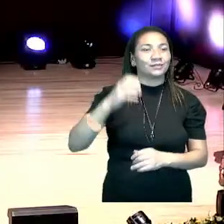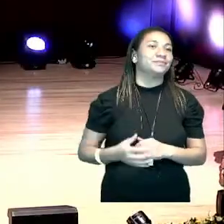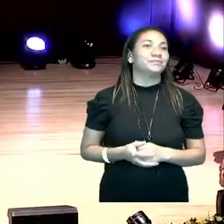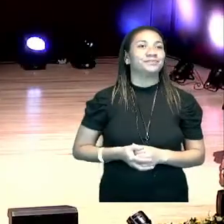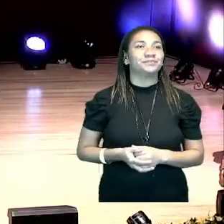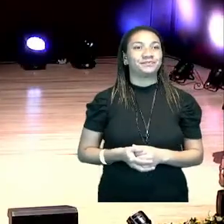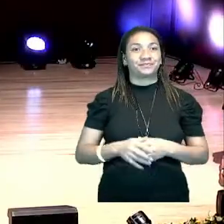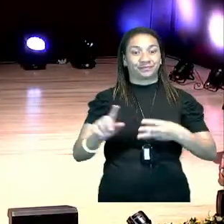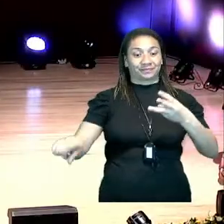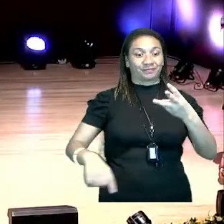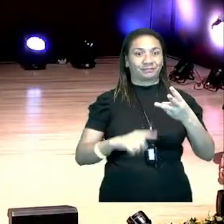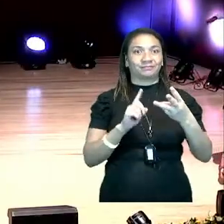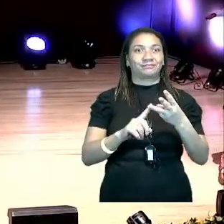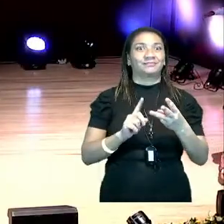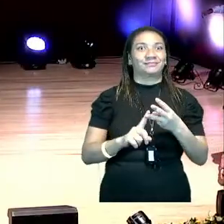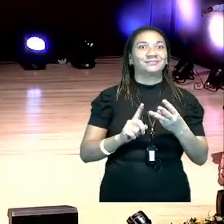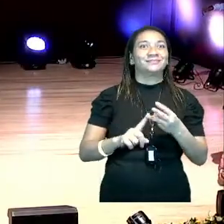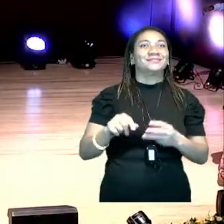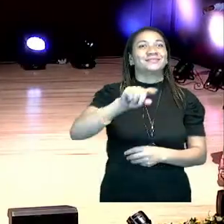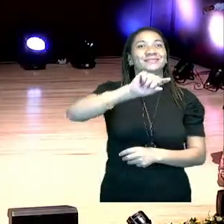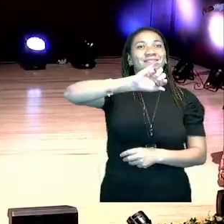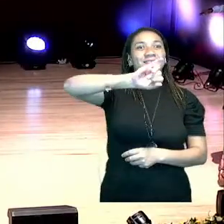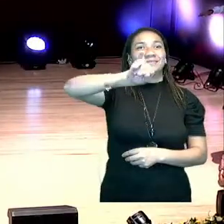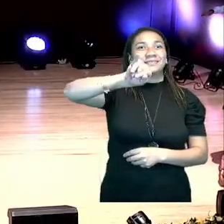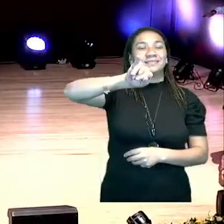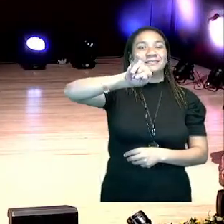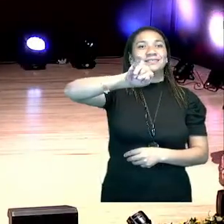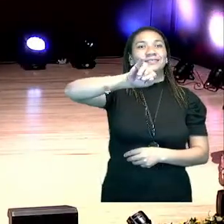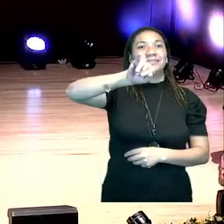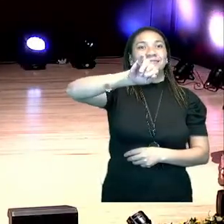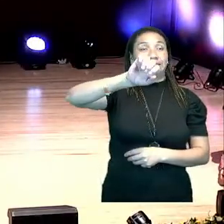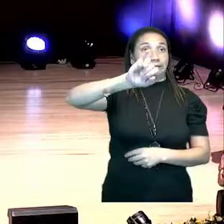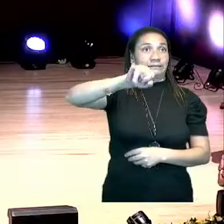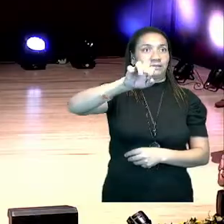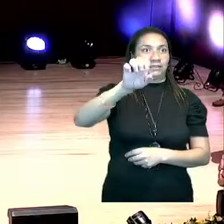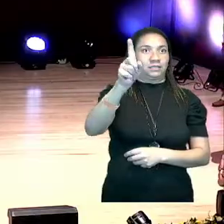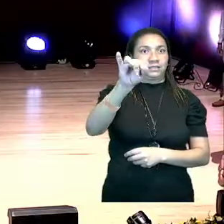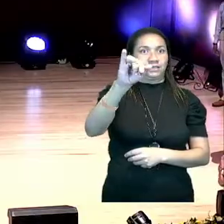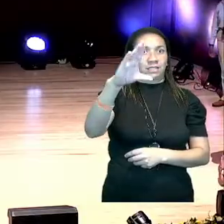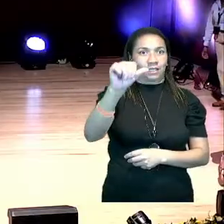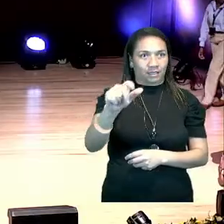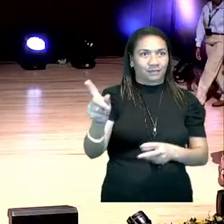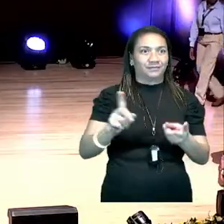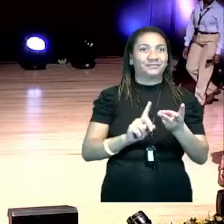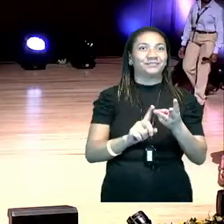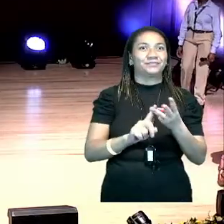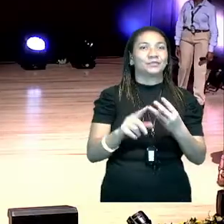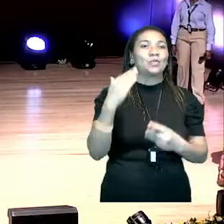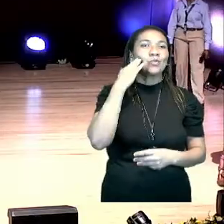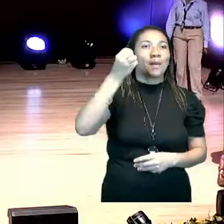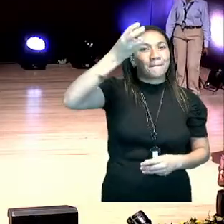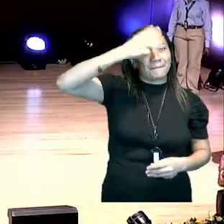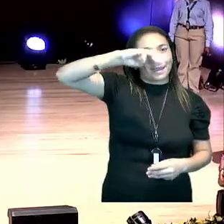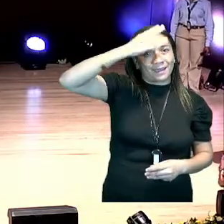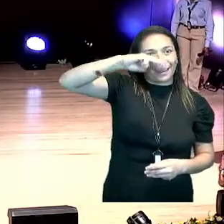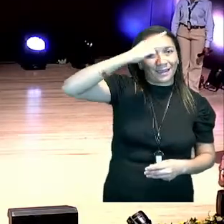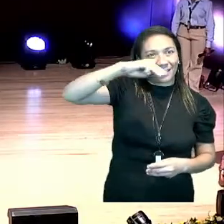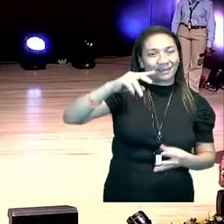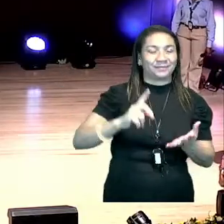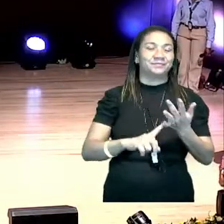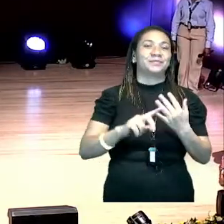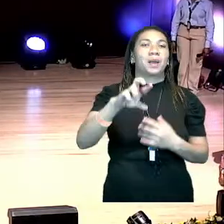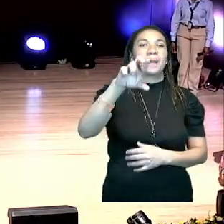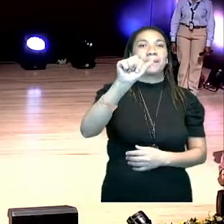Democratic Republic of Congo. Epsi Campbell-Bauer also was part of this presentation, together with Teresa Mojica Morga,